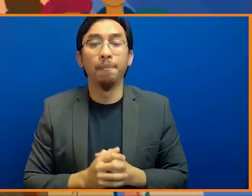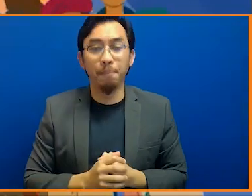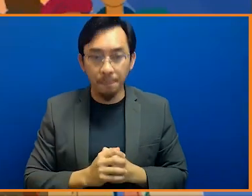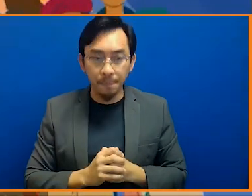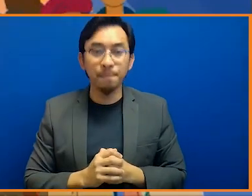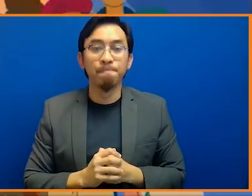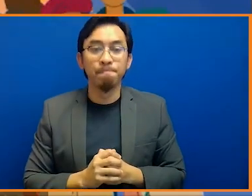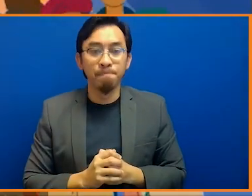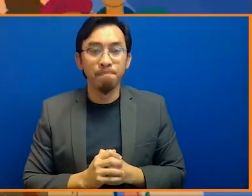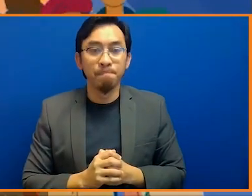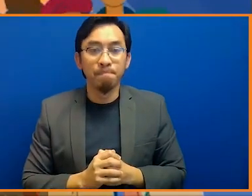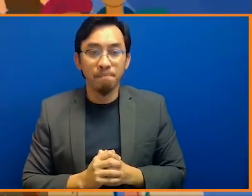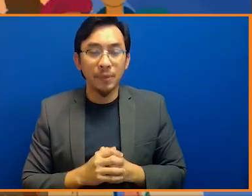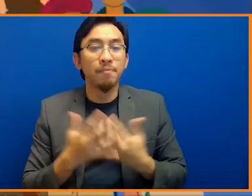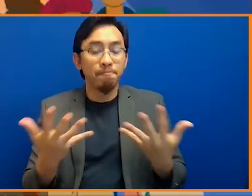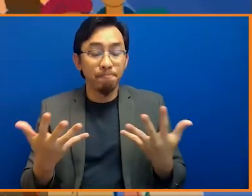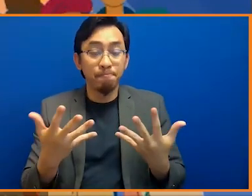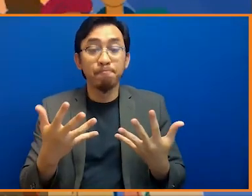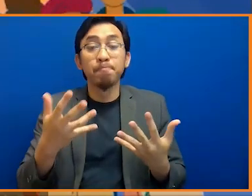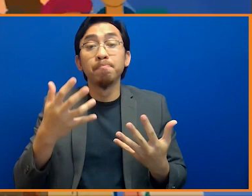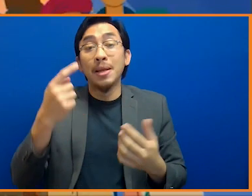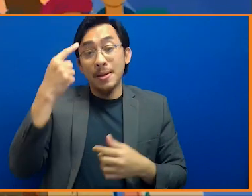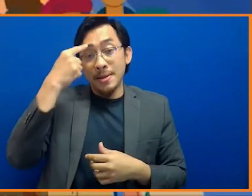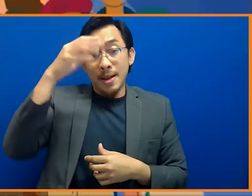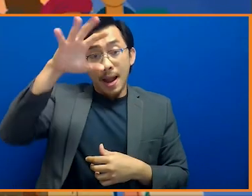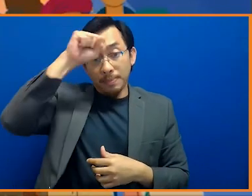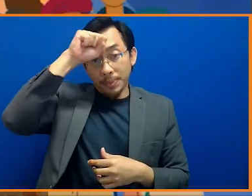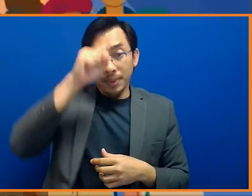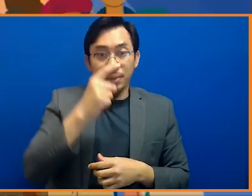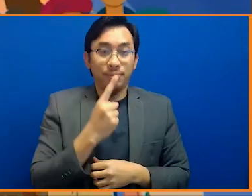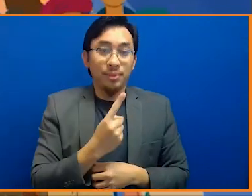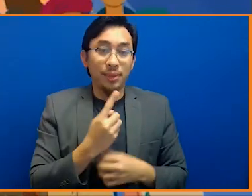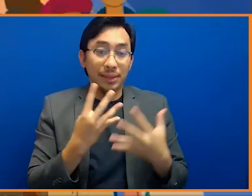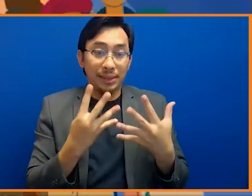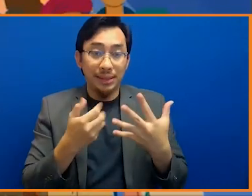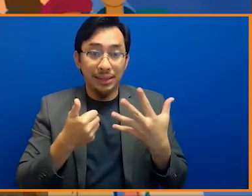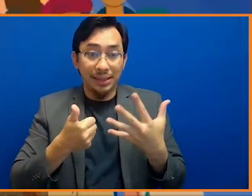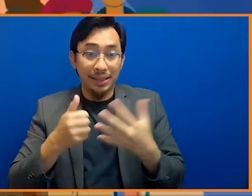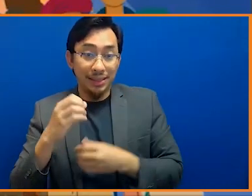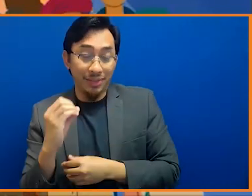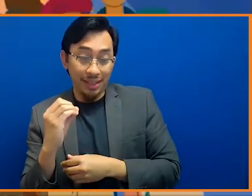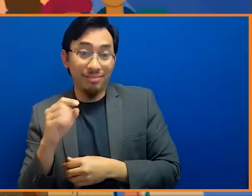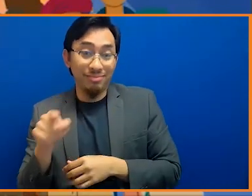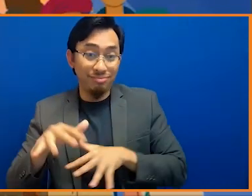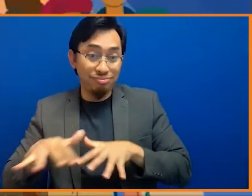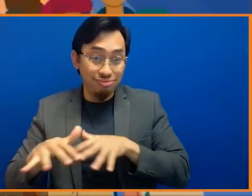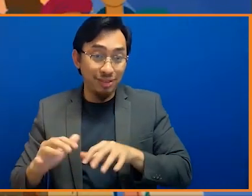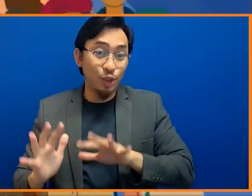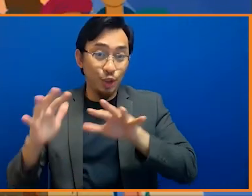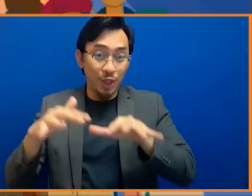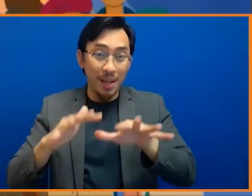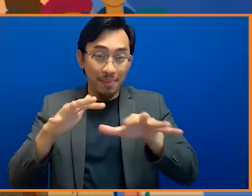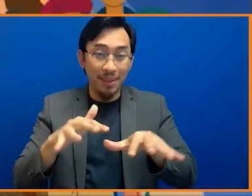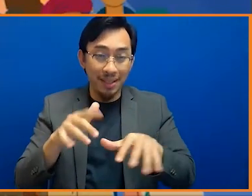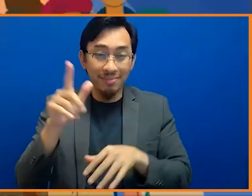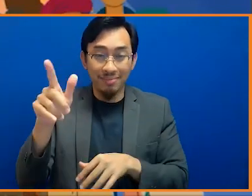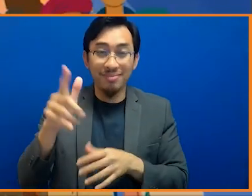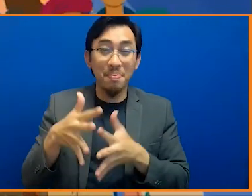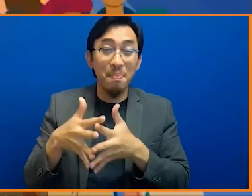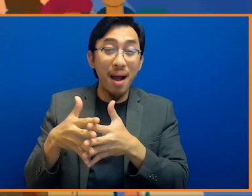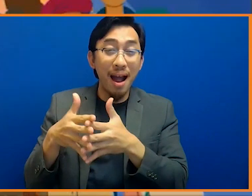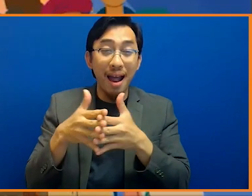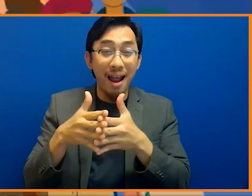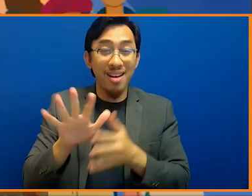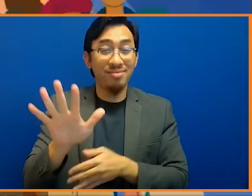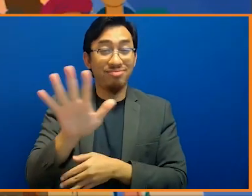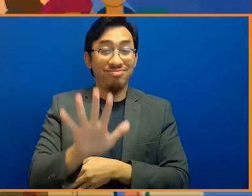community. Please bear in mind, 1960 Chilean earthquake and tsunami that occurred in the continent